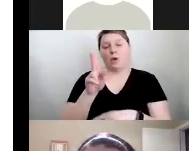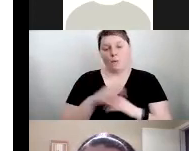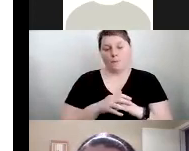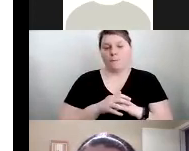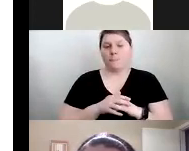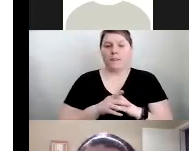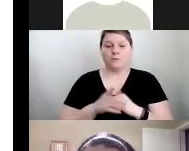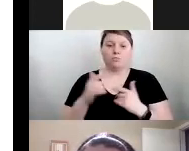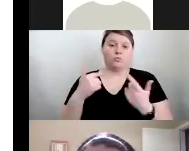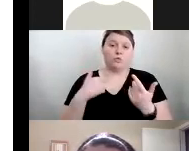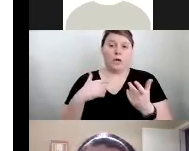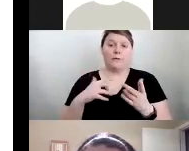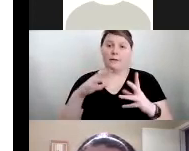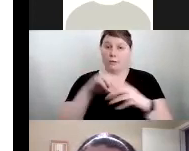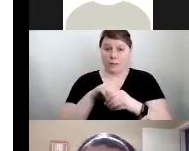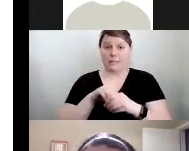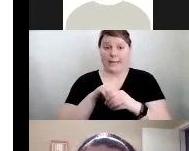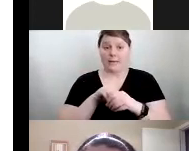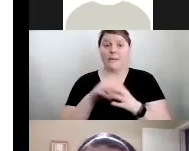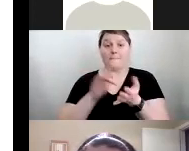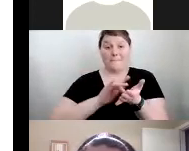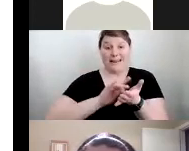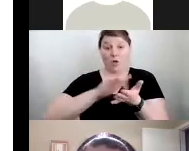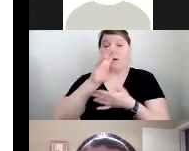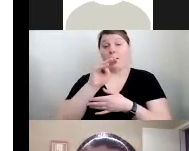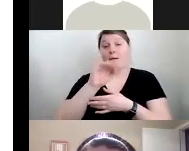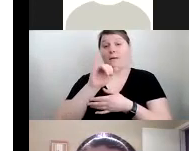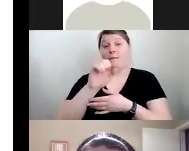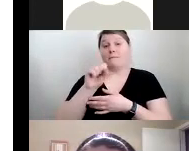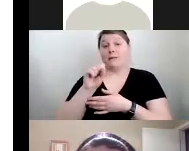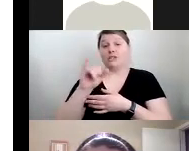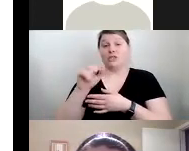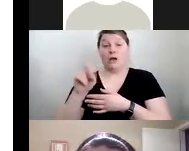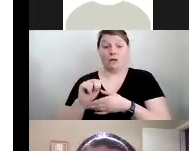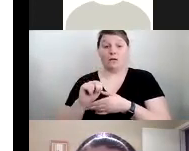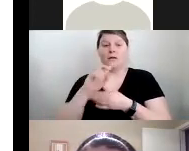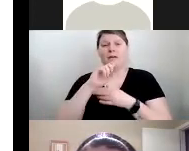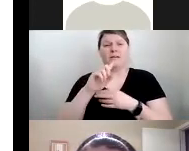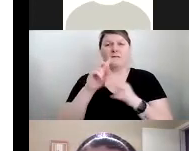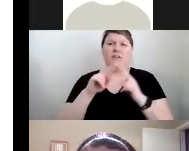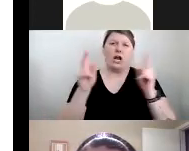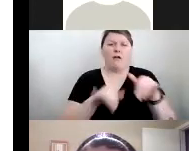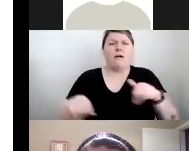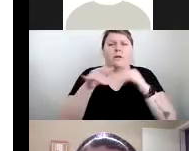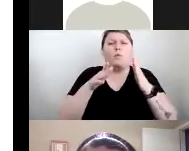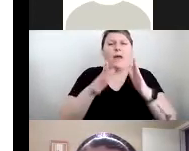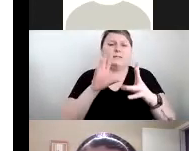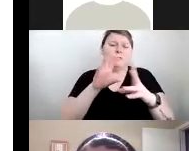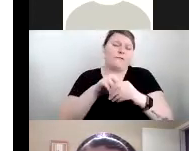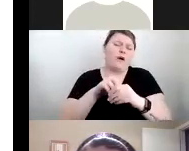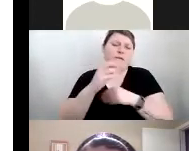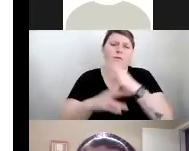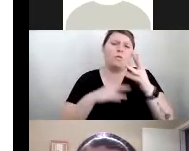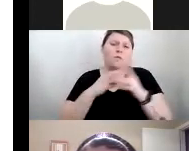I have definitely participated in medical missions. It's a very common way to get global health experience, but I have a